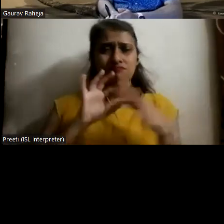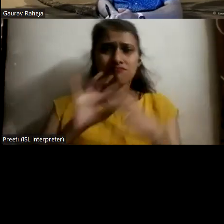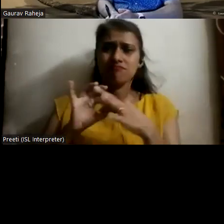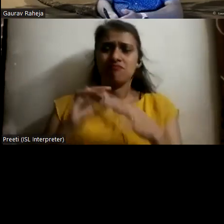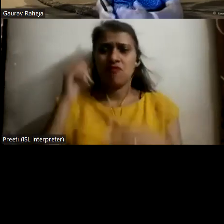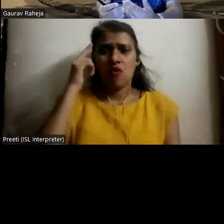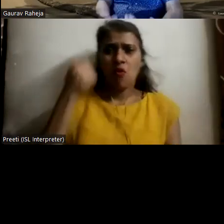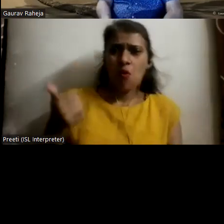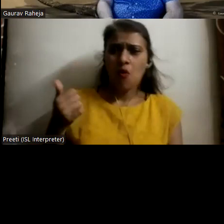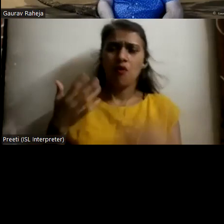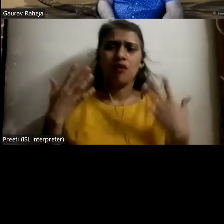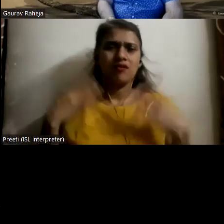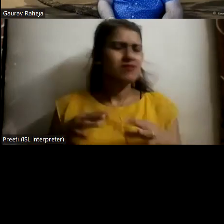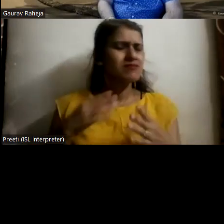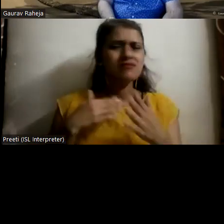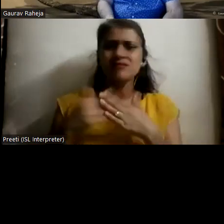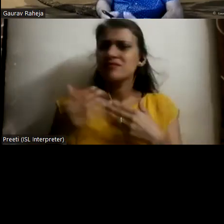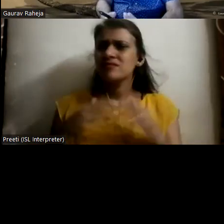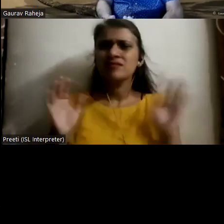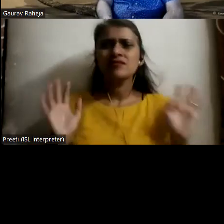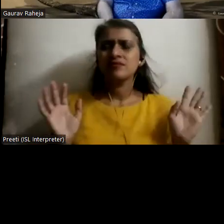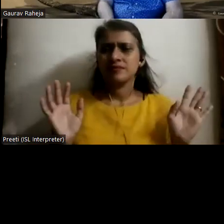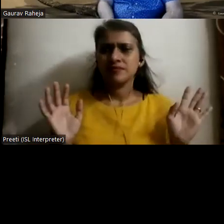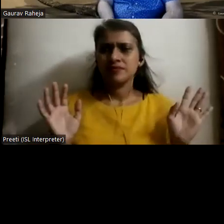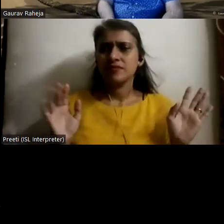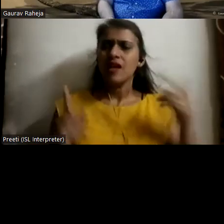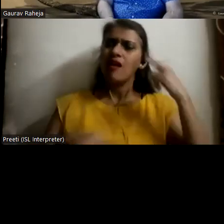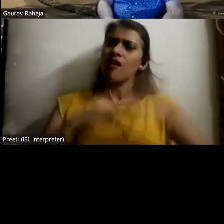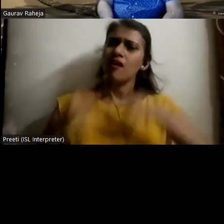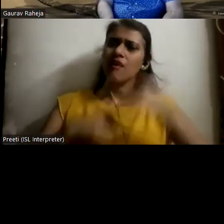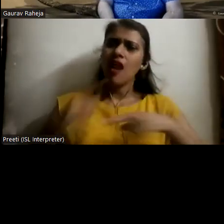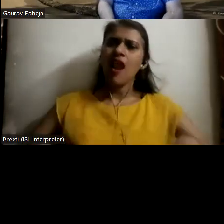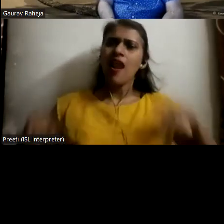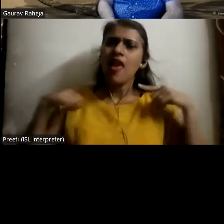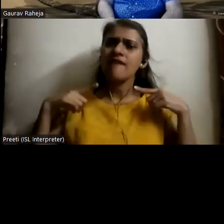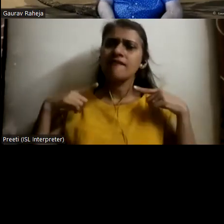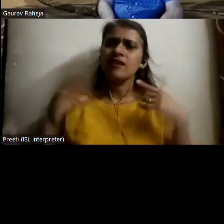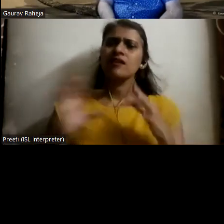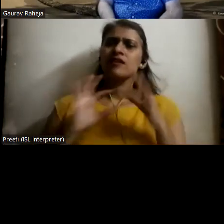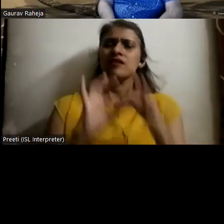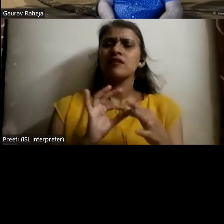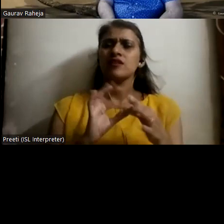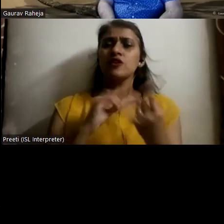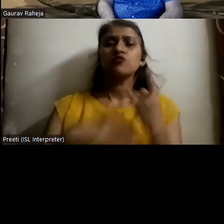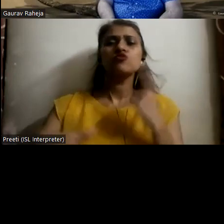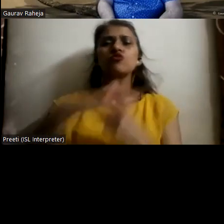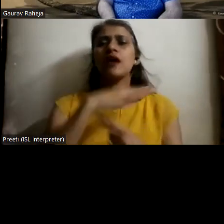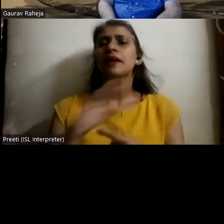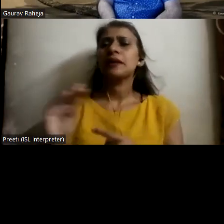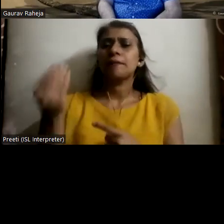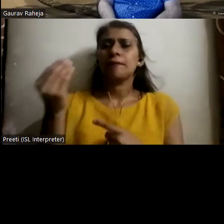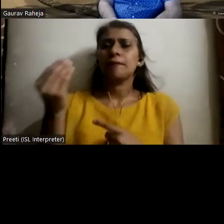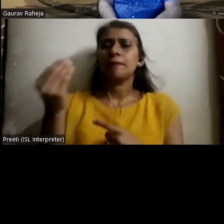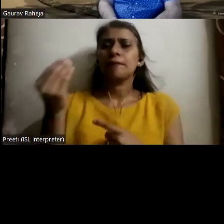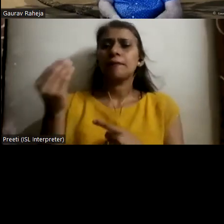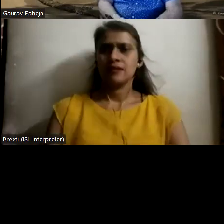not, but to reflect. And everyday reflection can only make this society better. So even